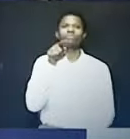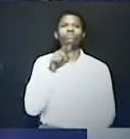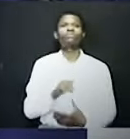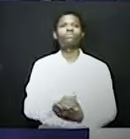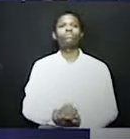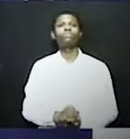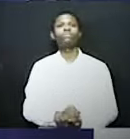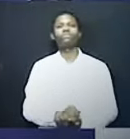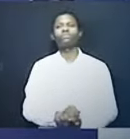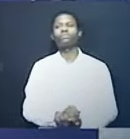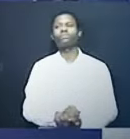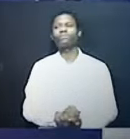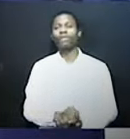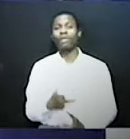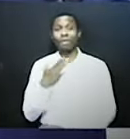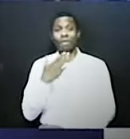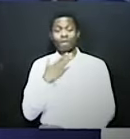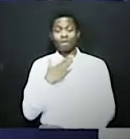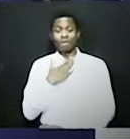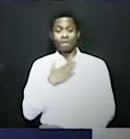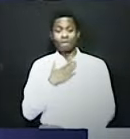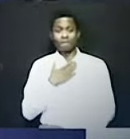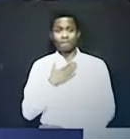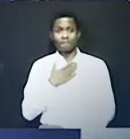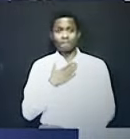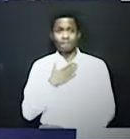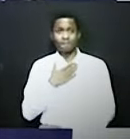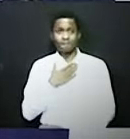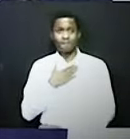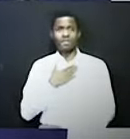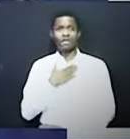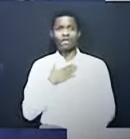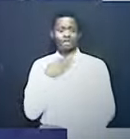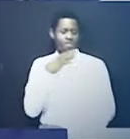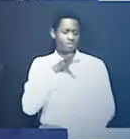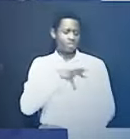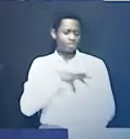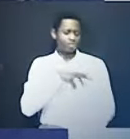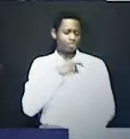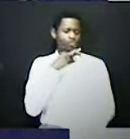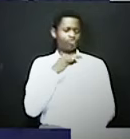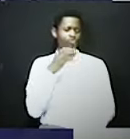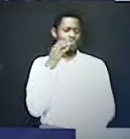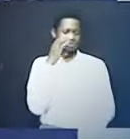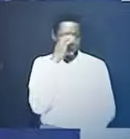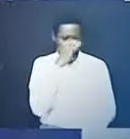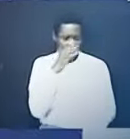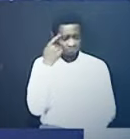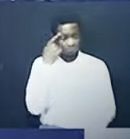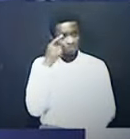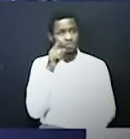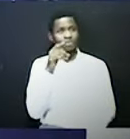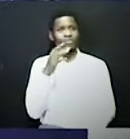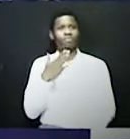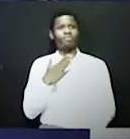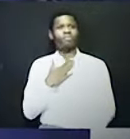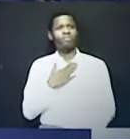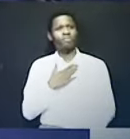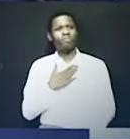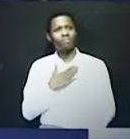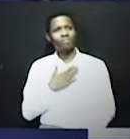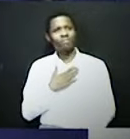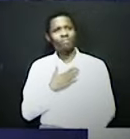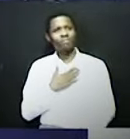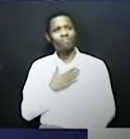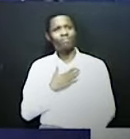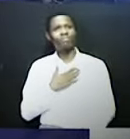My soul thirsts for thee, my flesh longeth for thee, in a dry and thirsty land where no